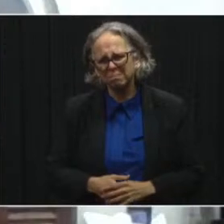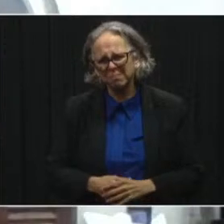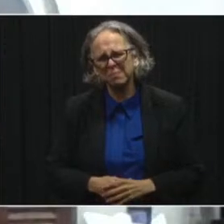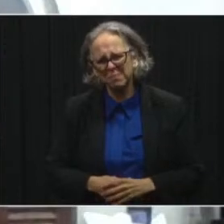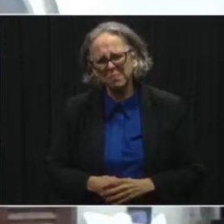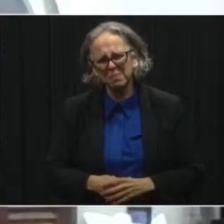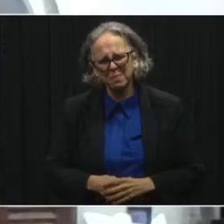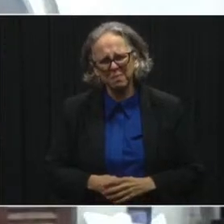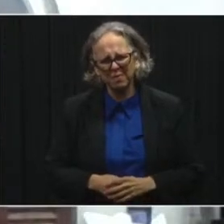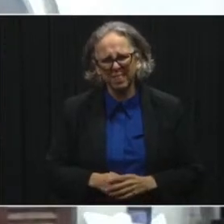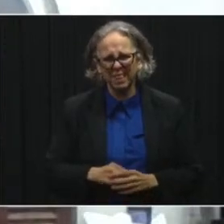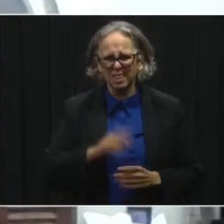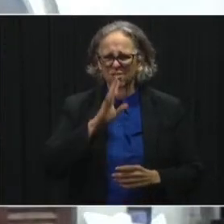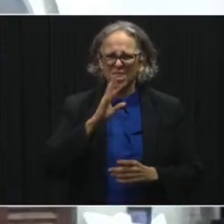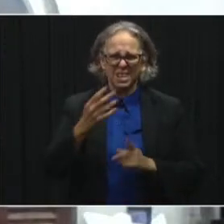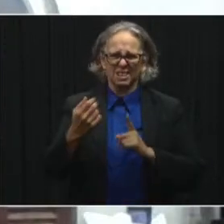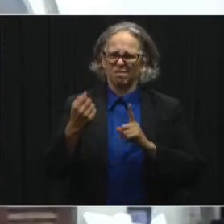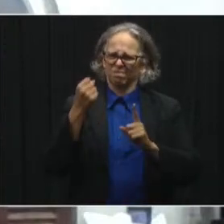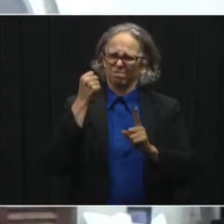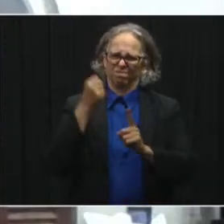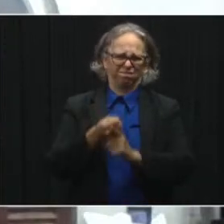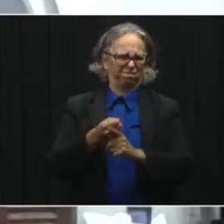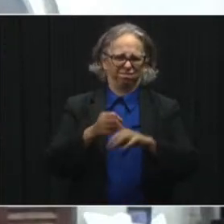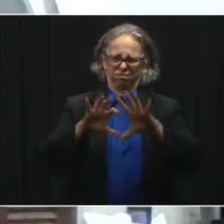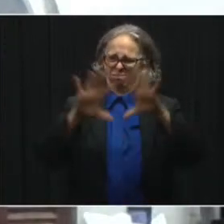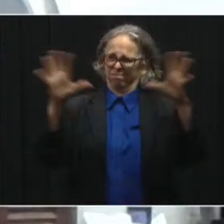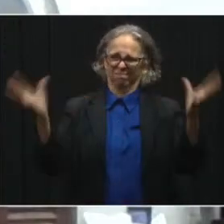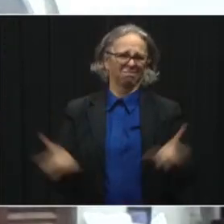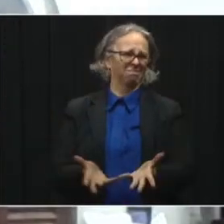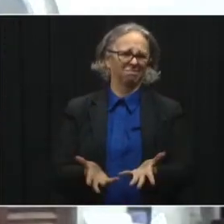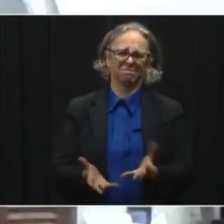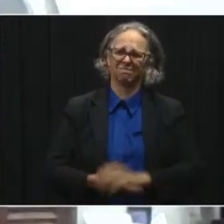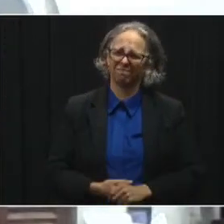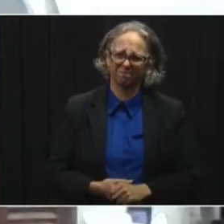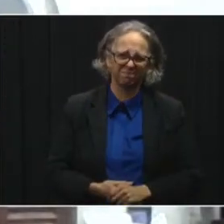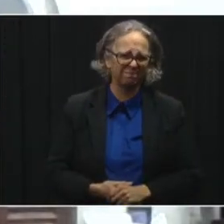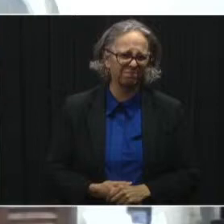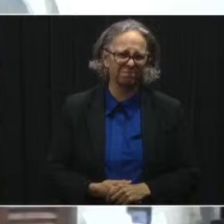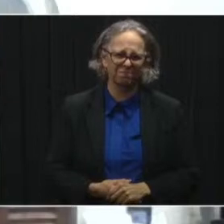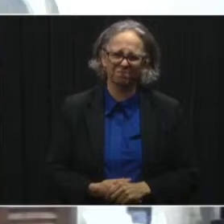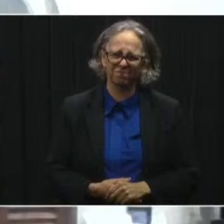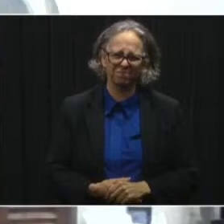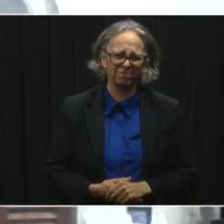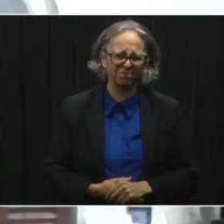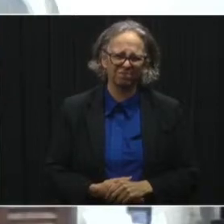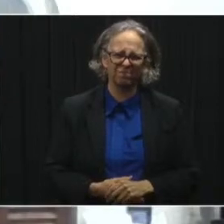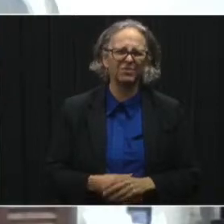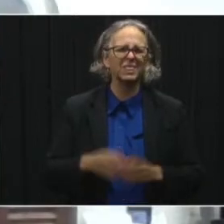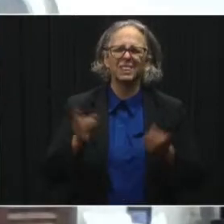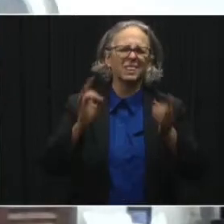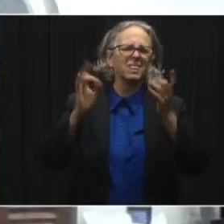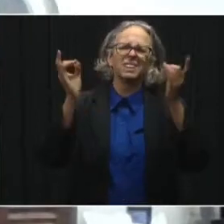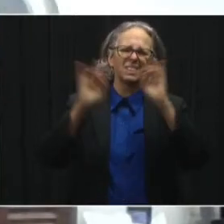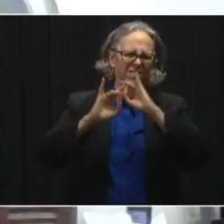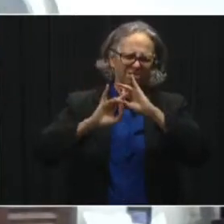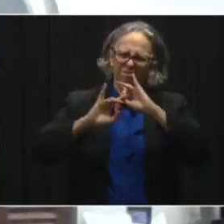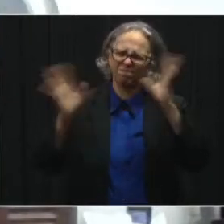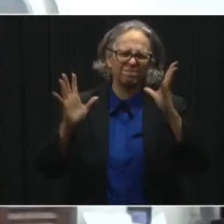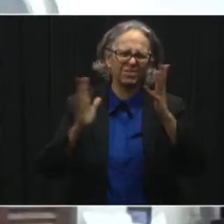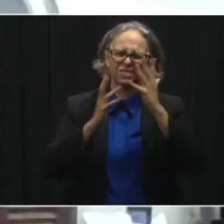us after 18 months, for sure. And it's tragic. It's tragic that it's just so